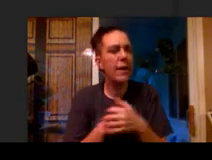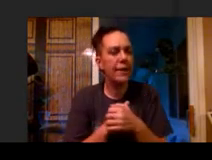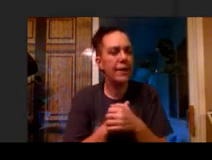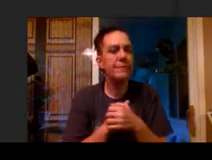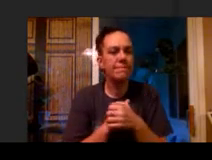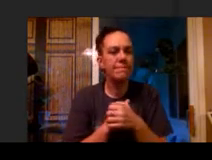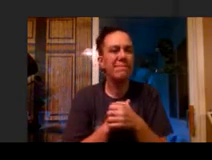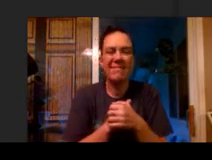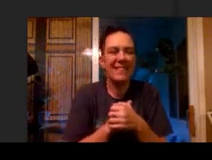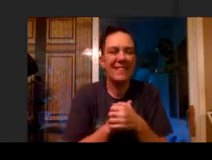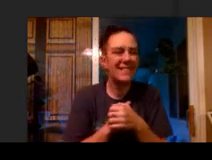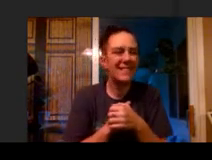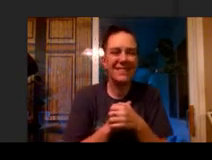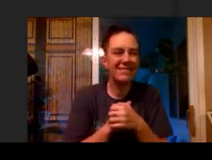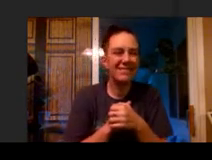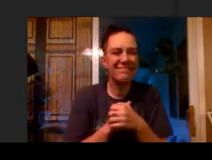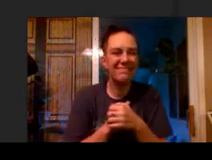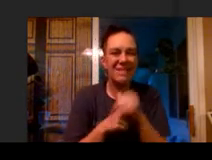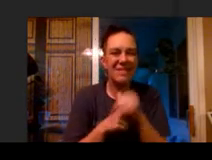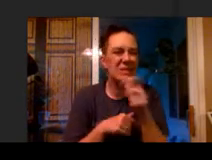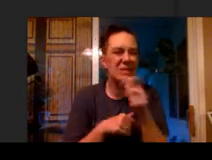its usefulness.